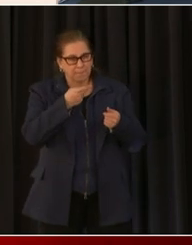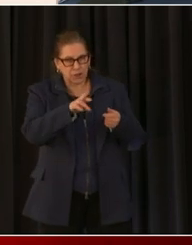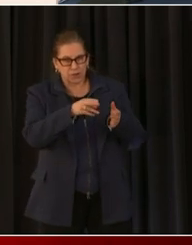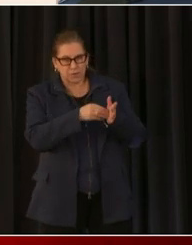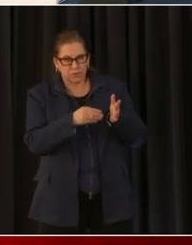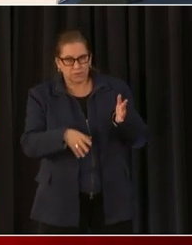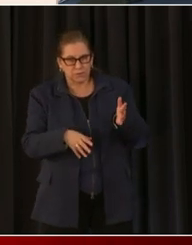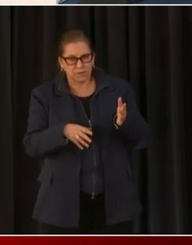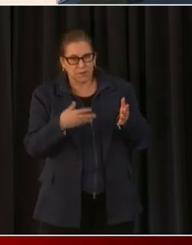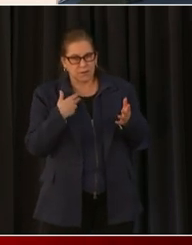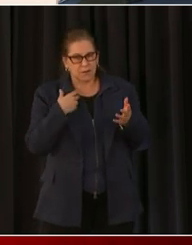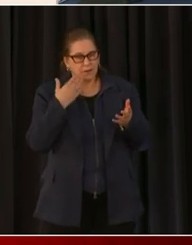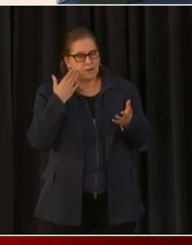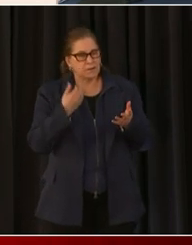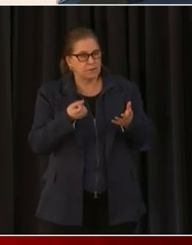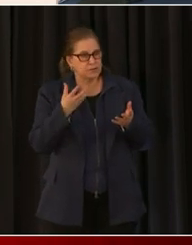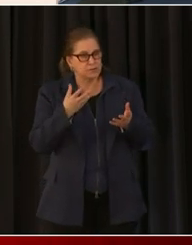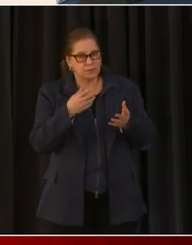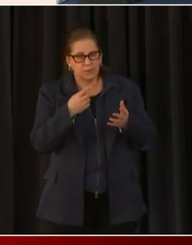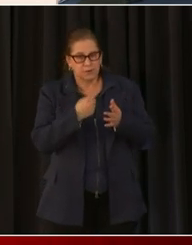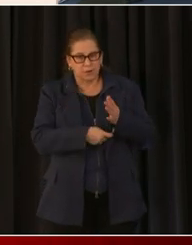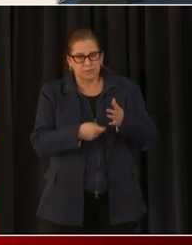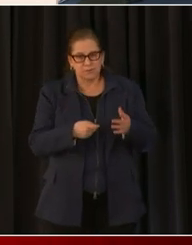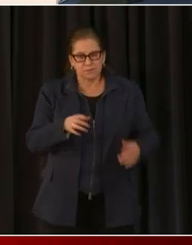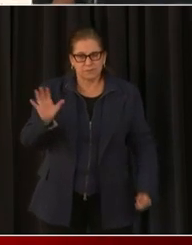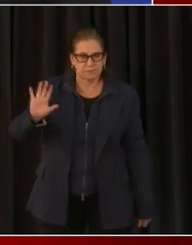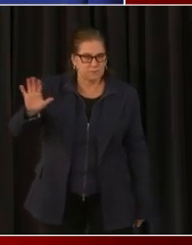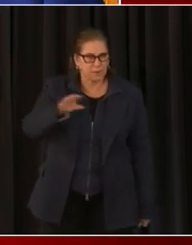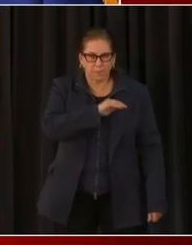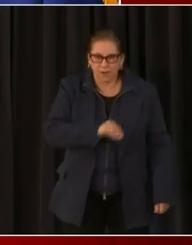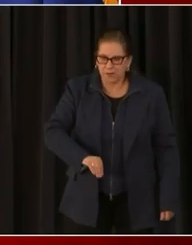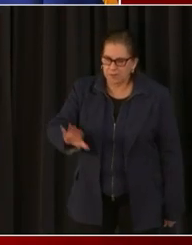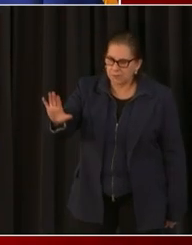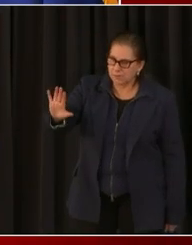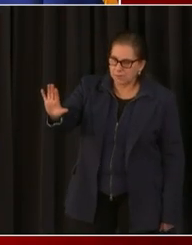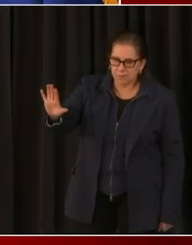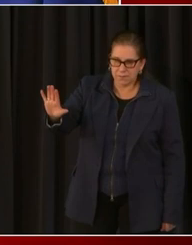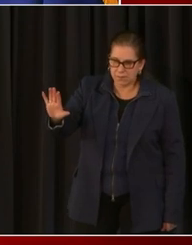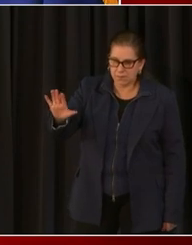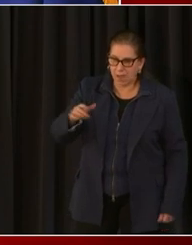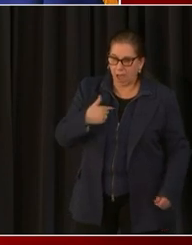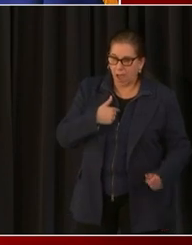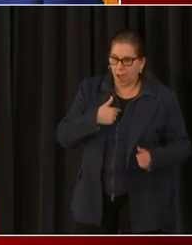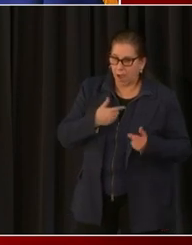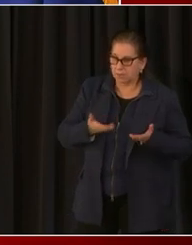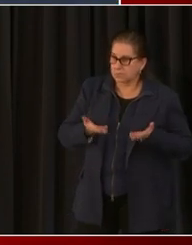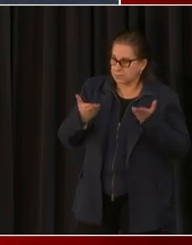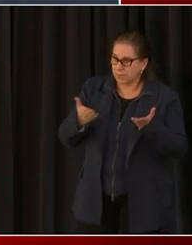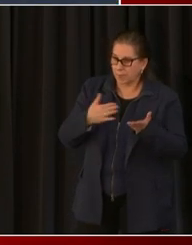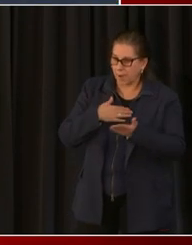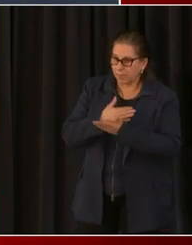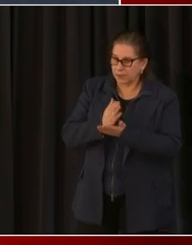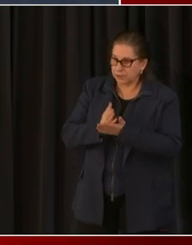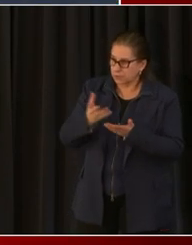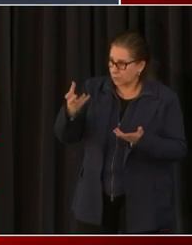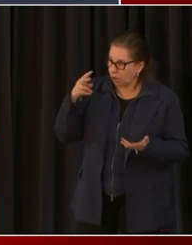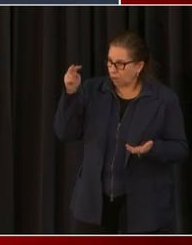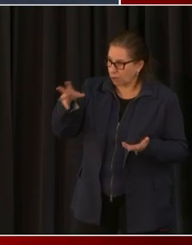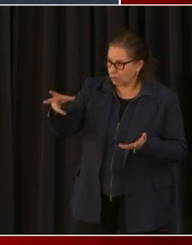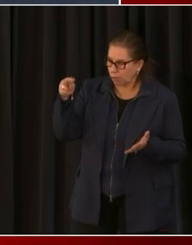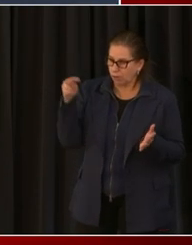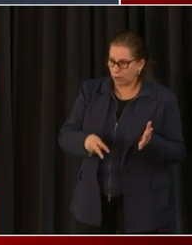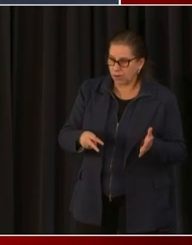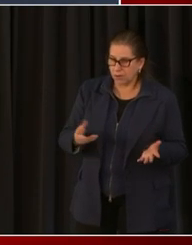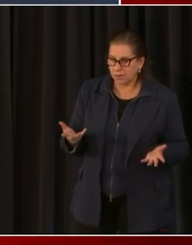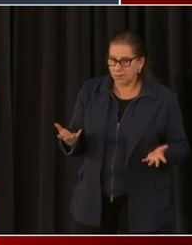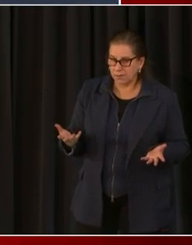we expect that number? You can expect it when I present my budget to the council. Okay, and is